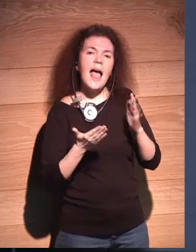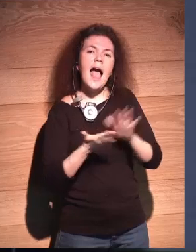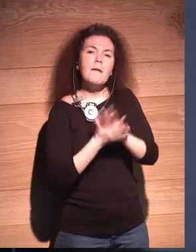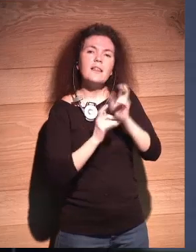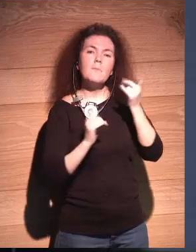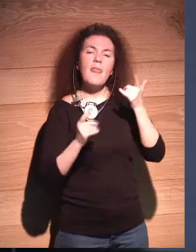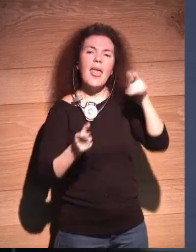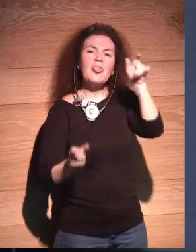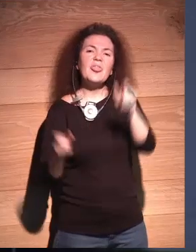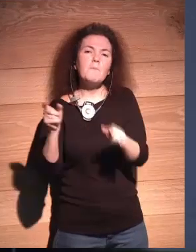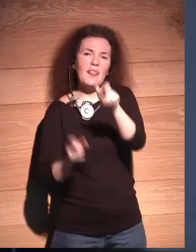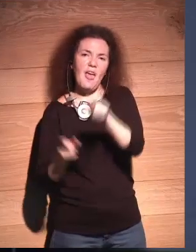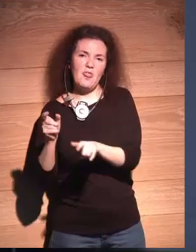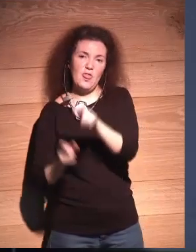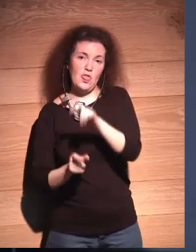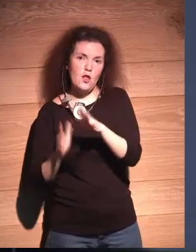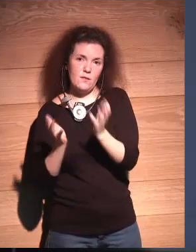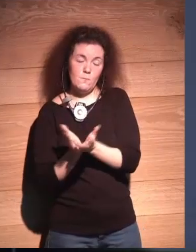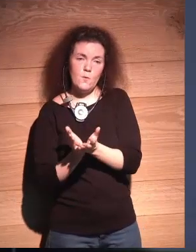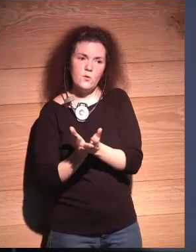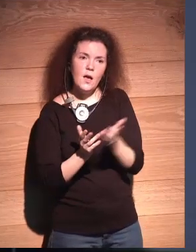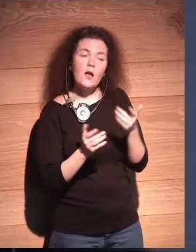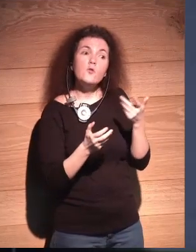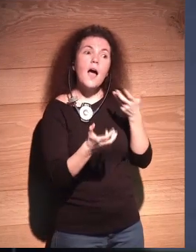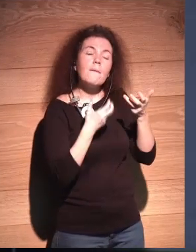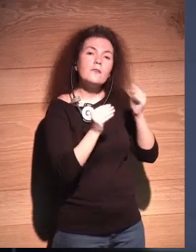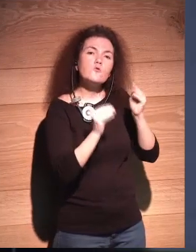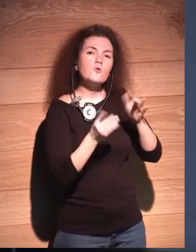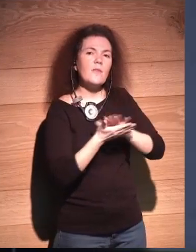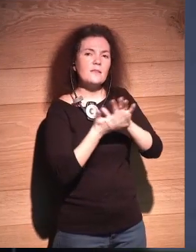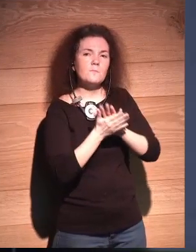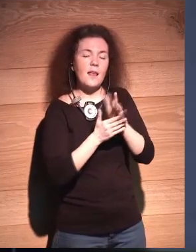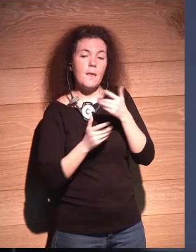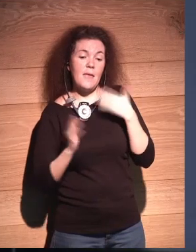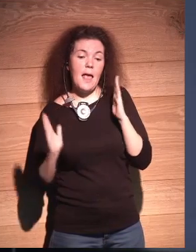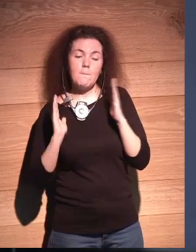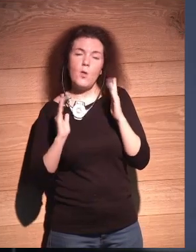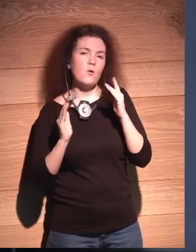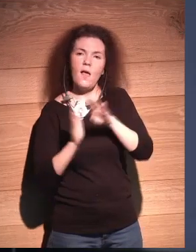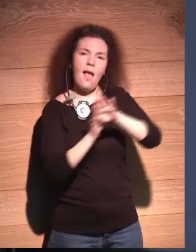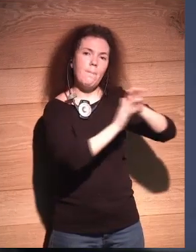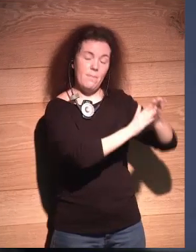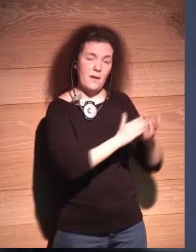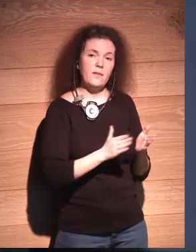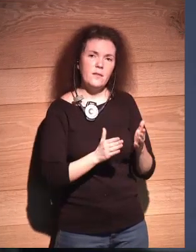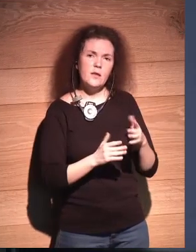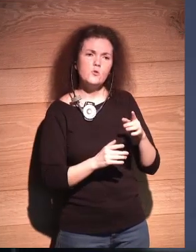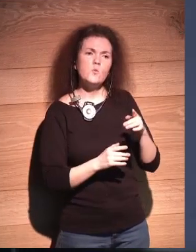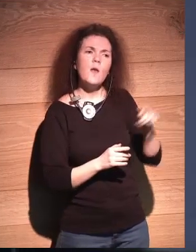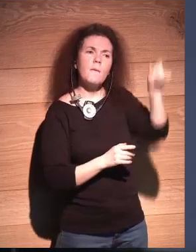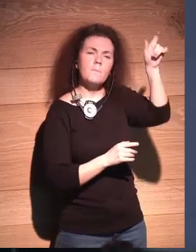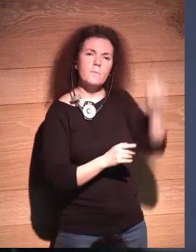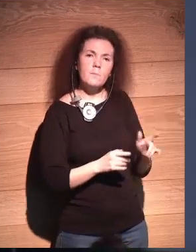our time and also about civilization. And I think she has managed to tell us about civilization beyond our times. She is one